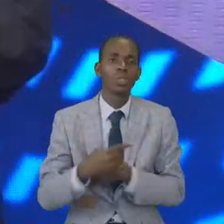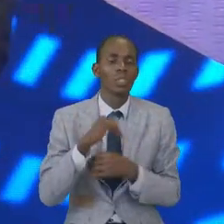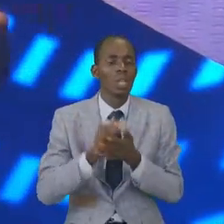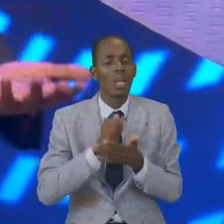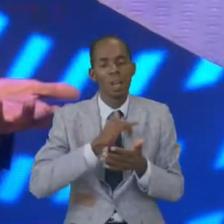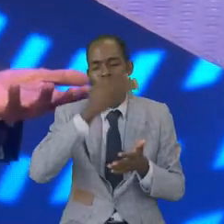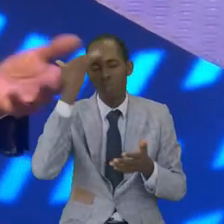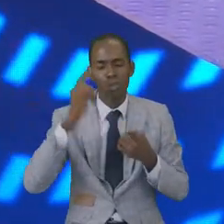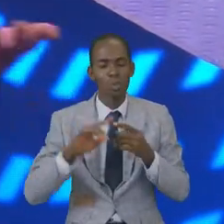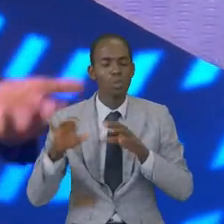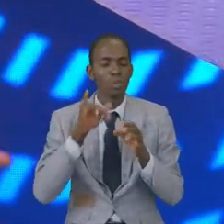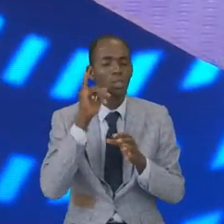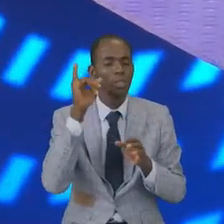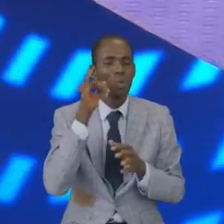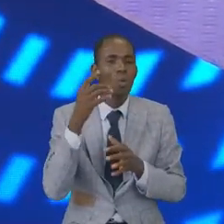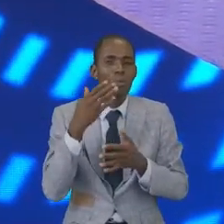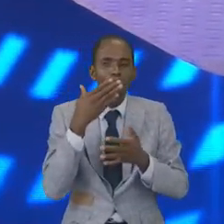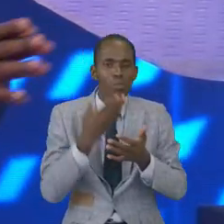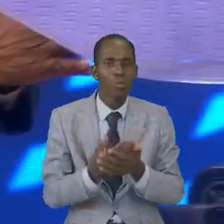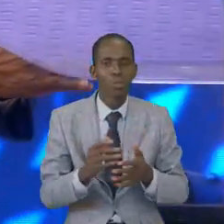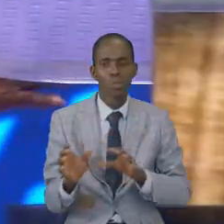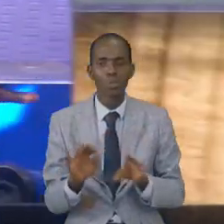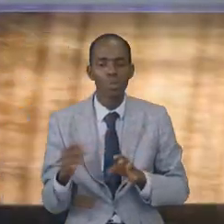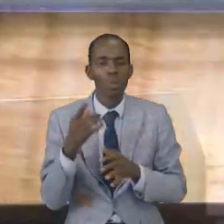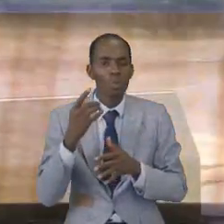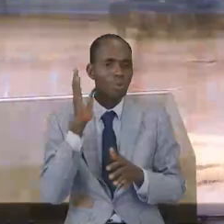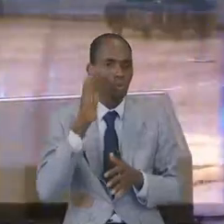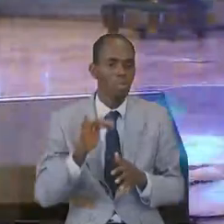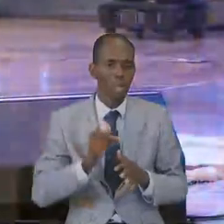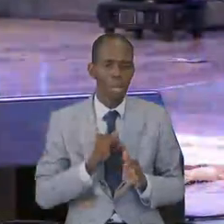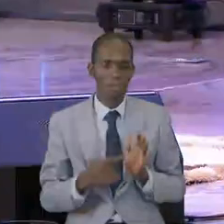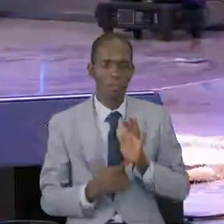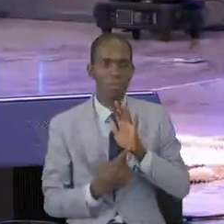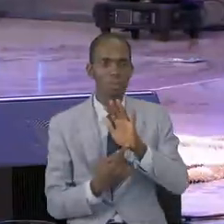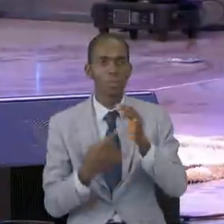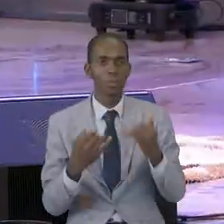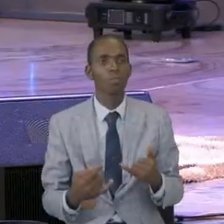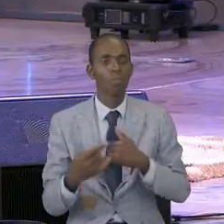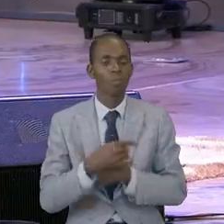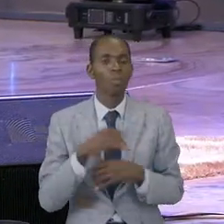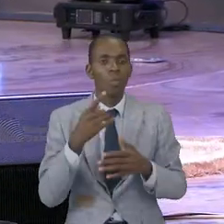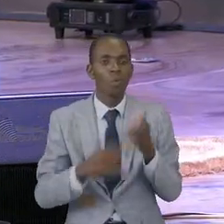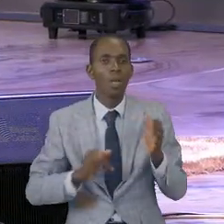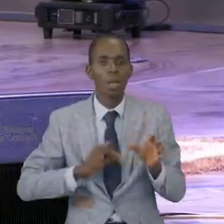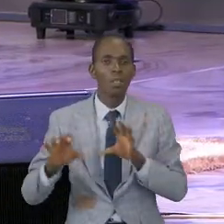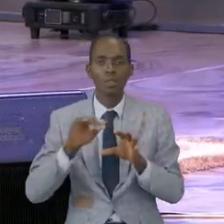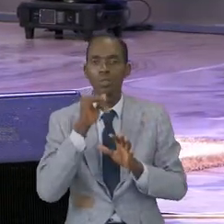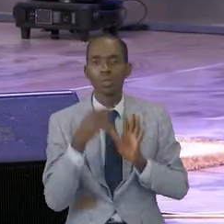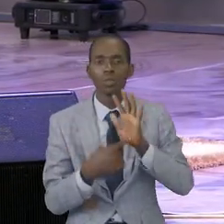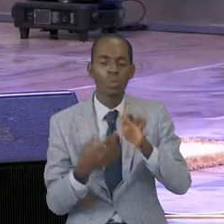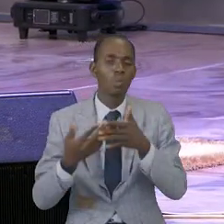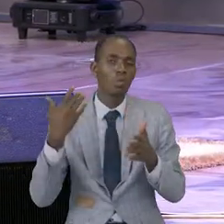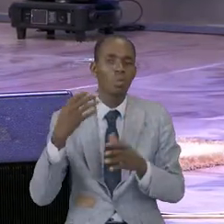yesterday? What well-doing should I manifest today that I didn't manifest the other day?